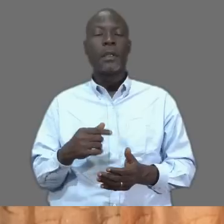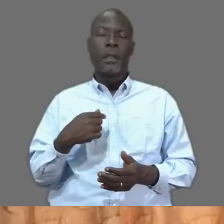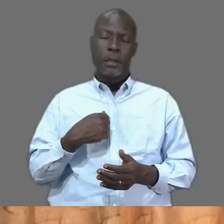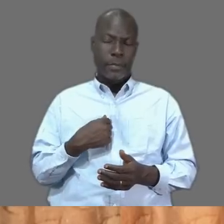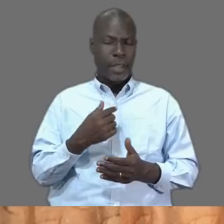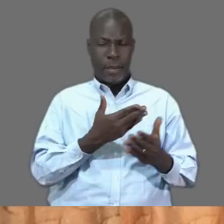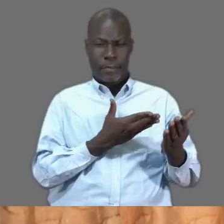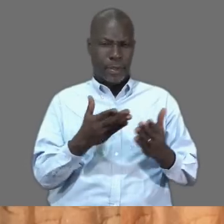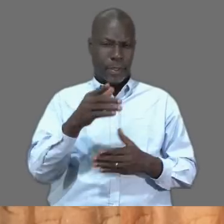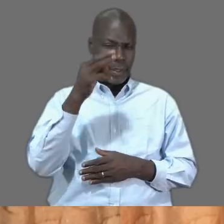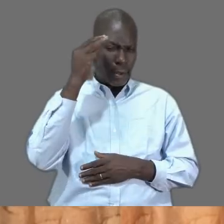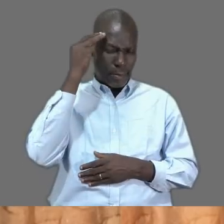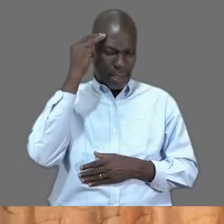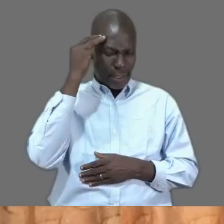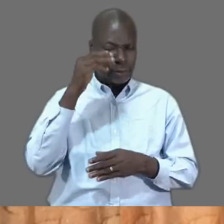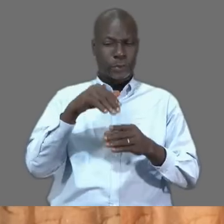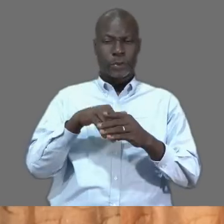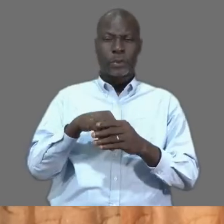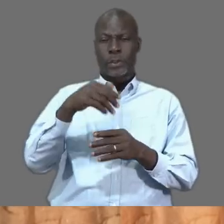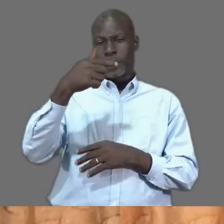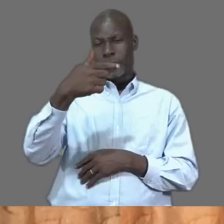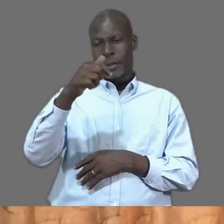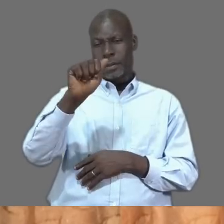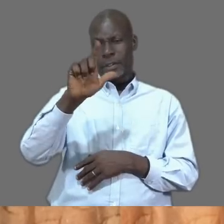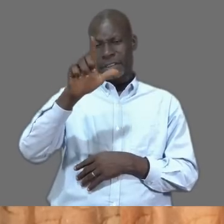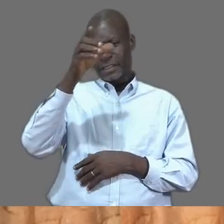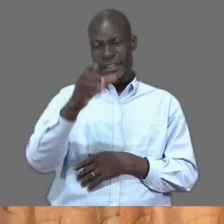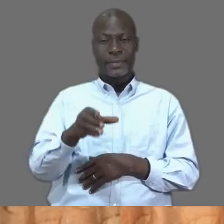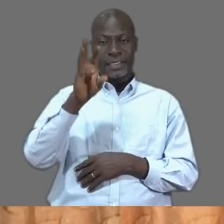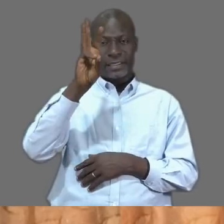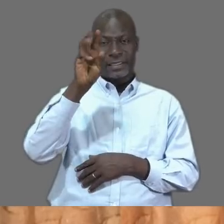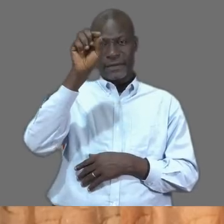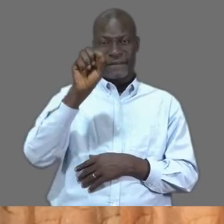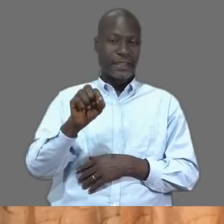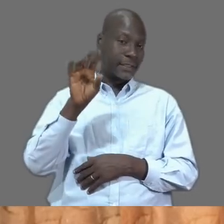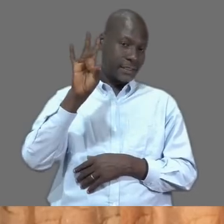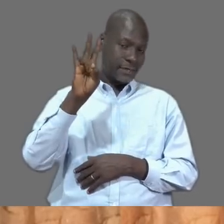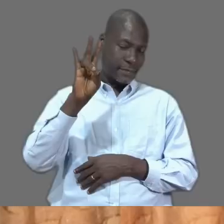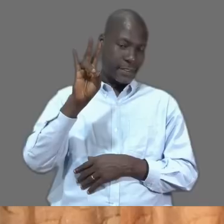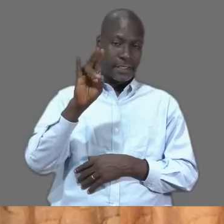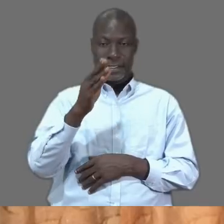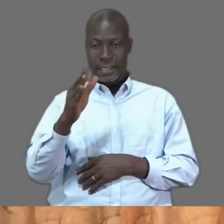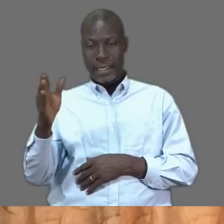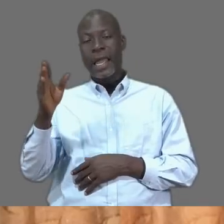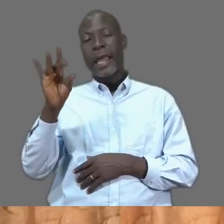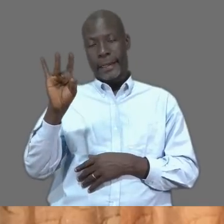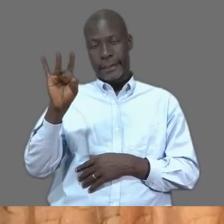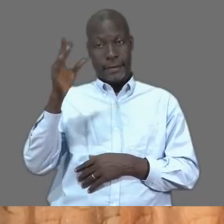mekewadwe ejina Galatians chapter 6 verse 7 ene ni 8 no